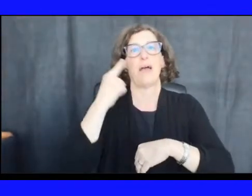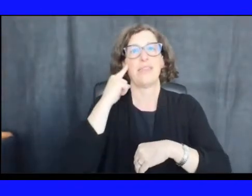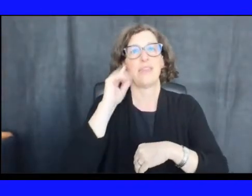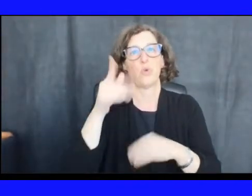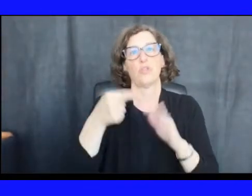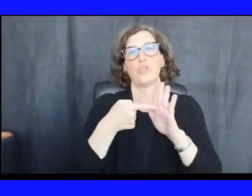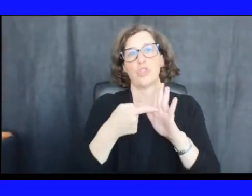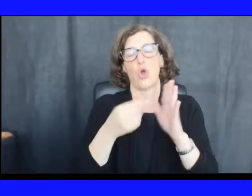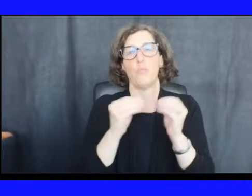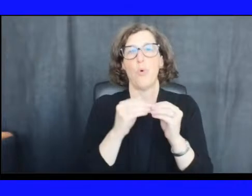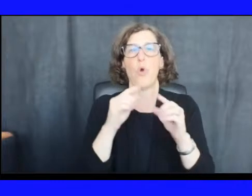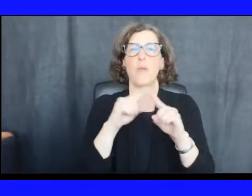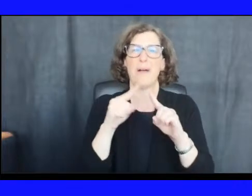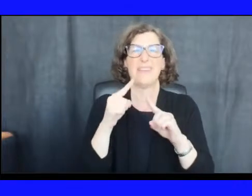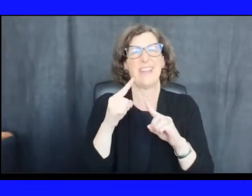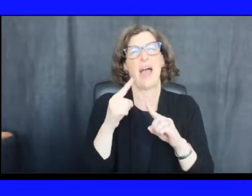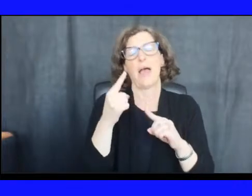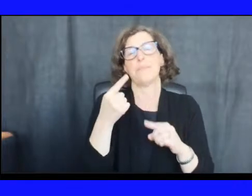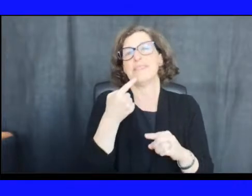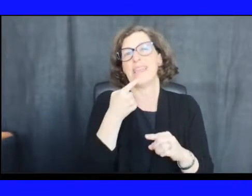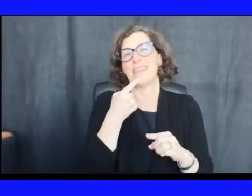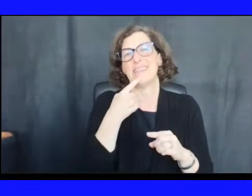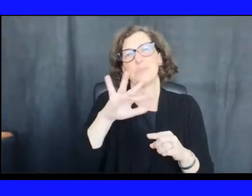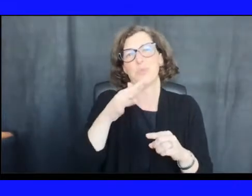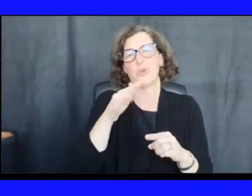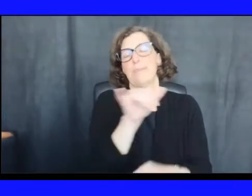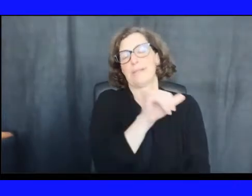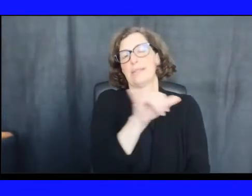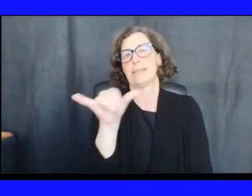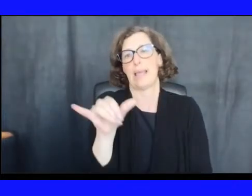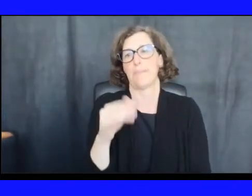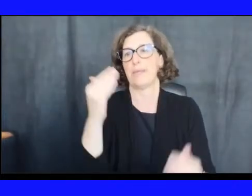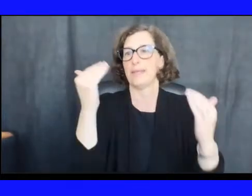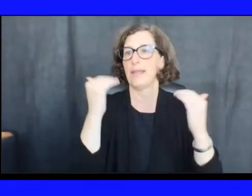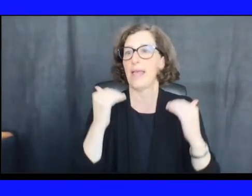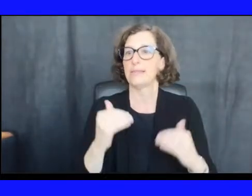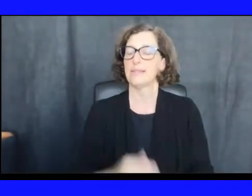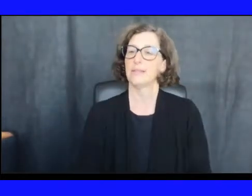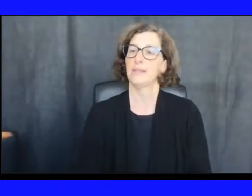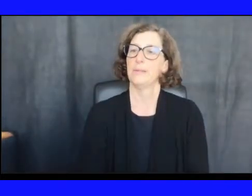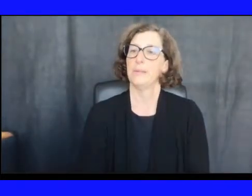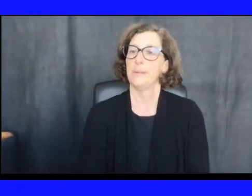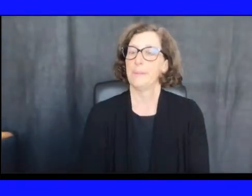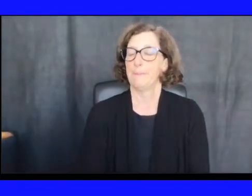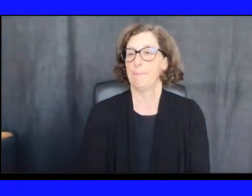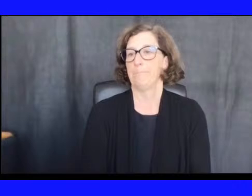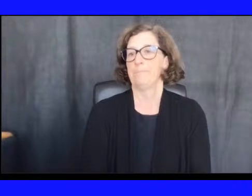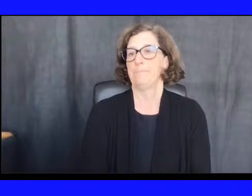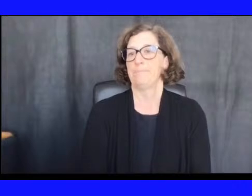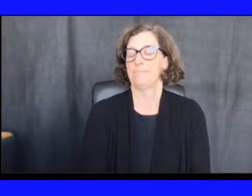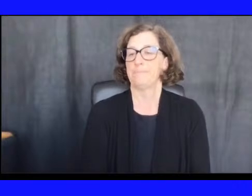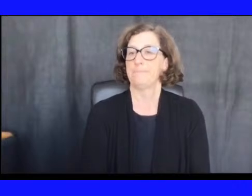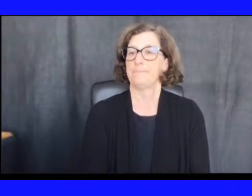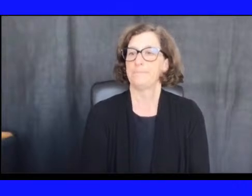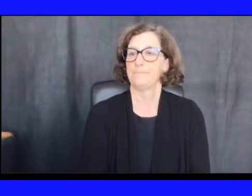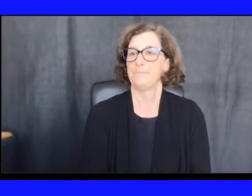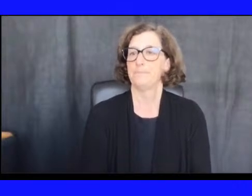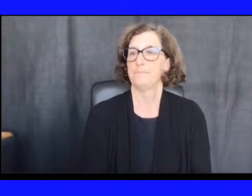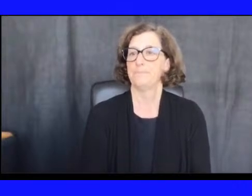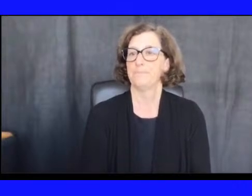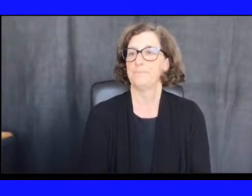1,000 care days to 1.71. This is still a little short of our target